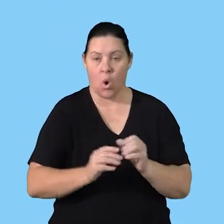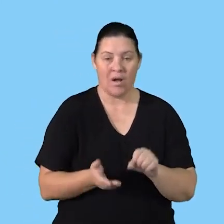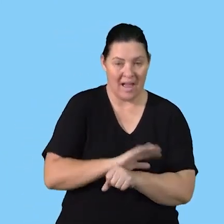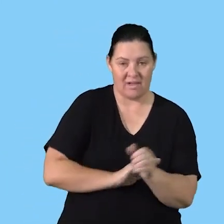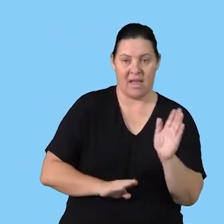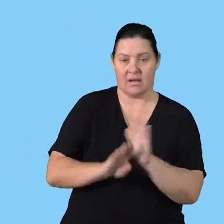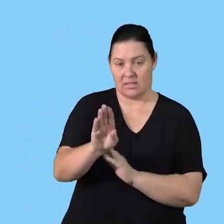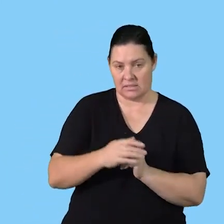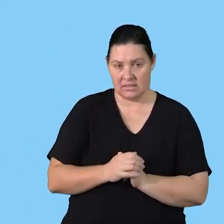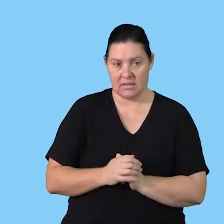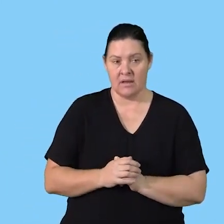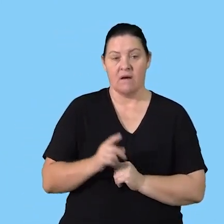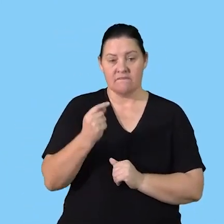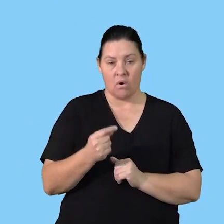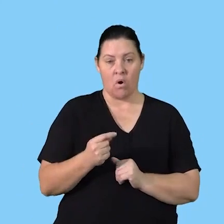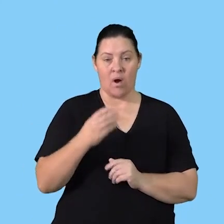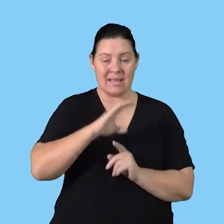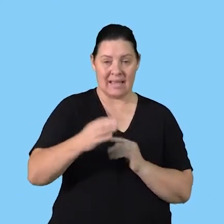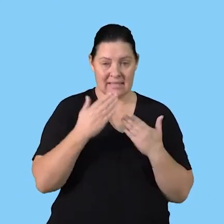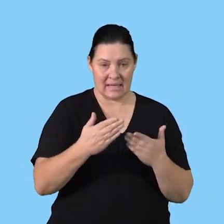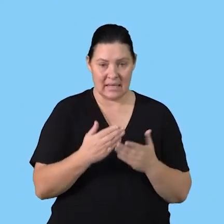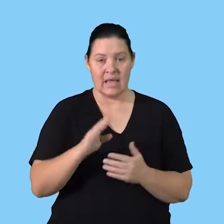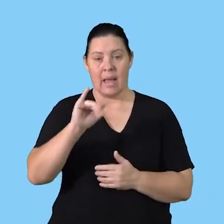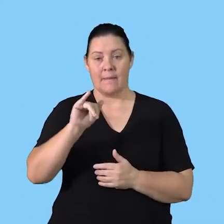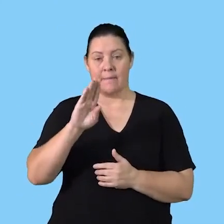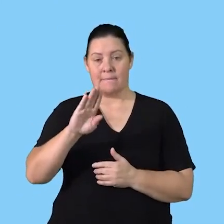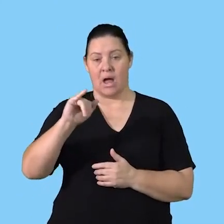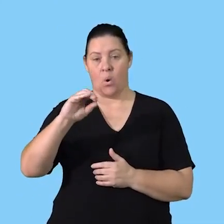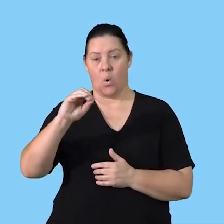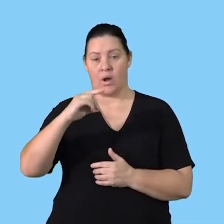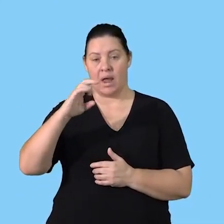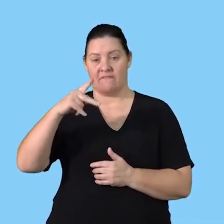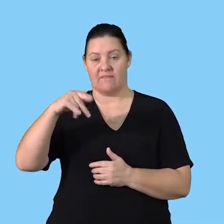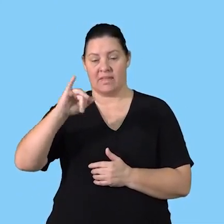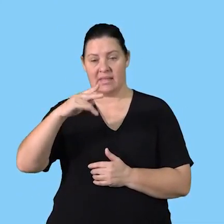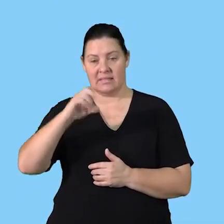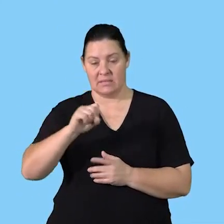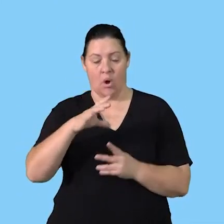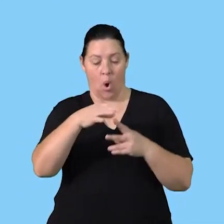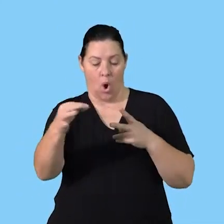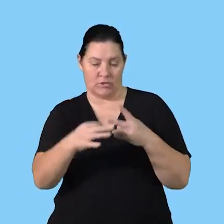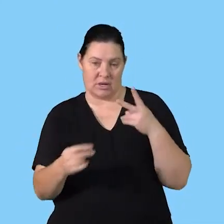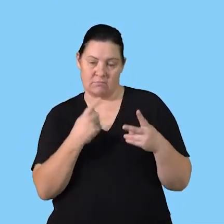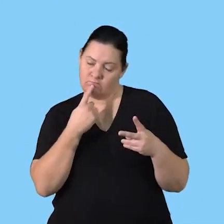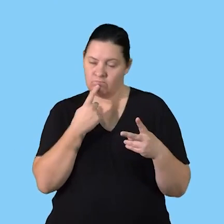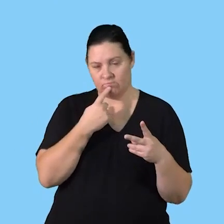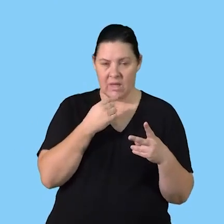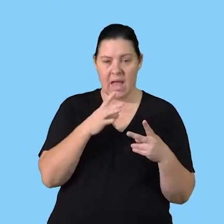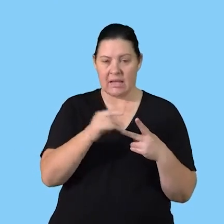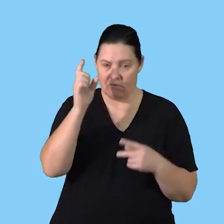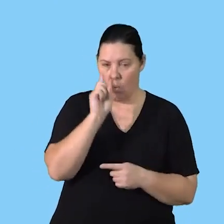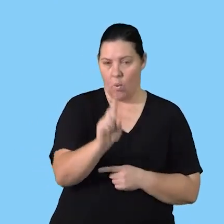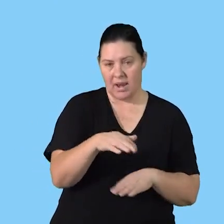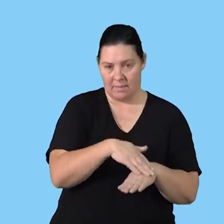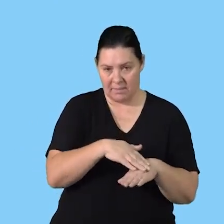and coverage. Then in terms of case studies and biographies, options will be given for teachers to select at